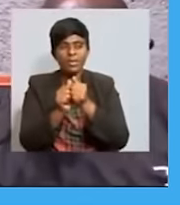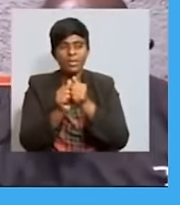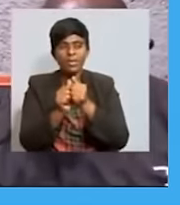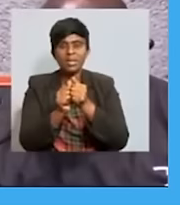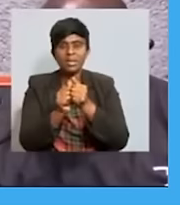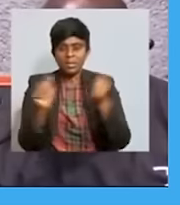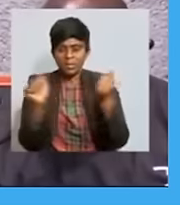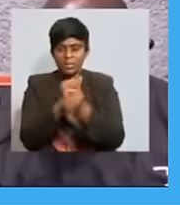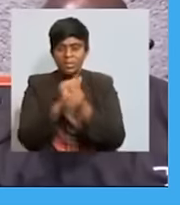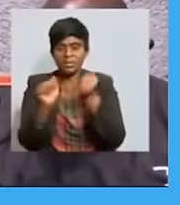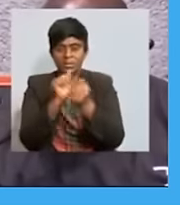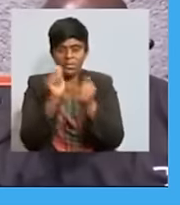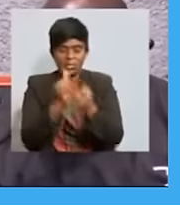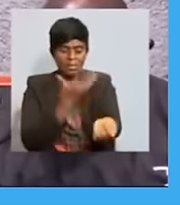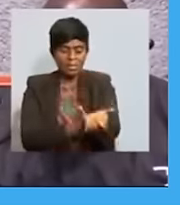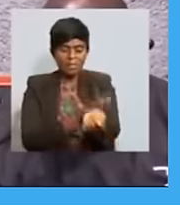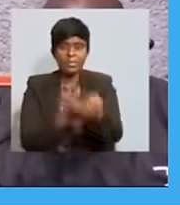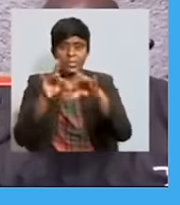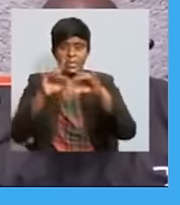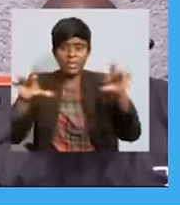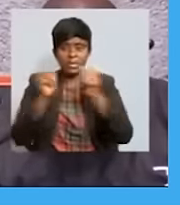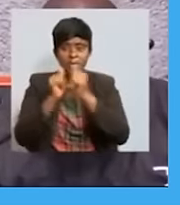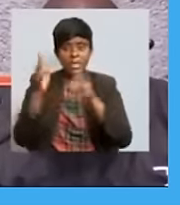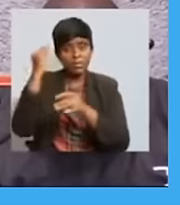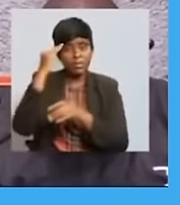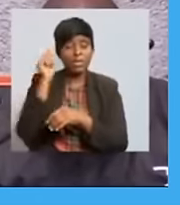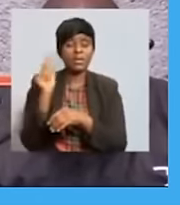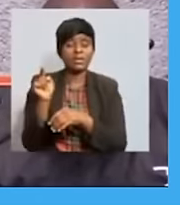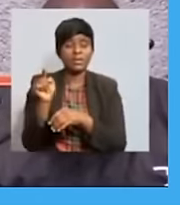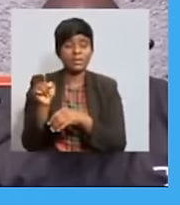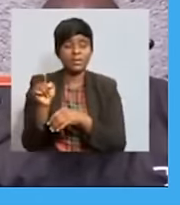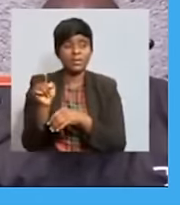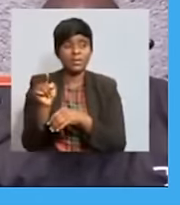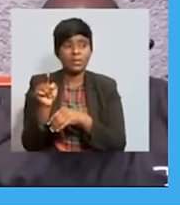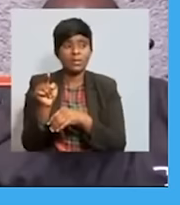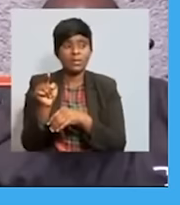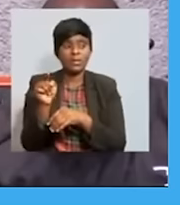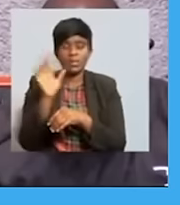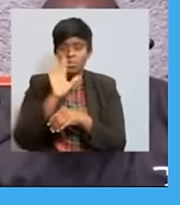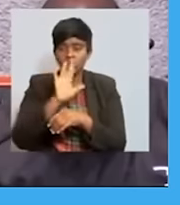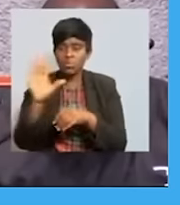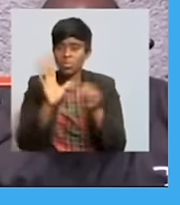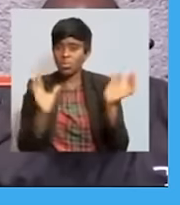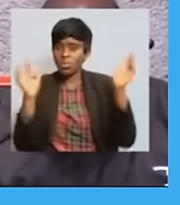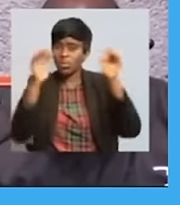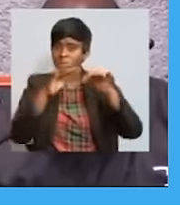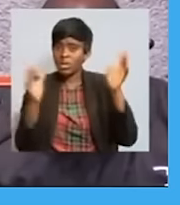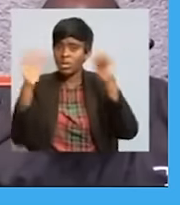wetlands. Tampering with wetlands without taking into consideration the Ramsar Convention